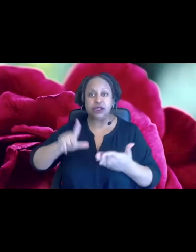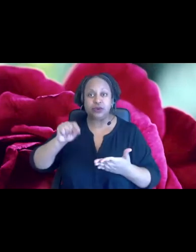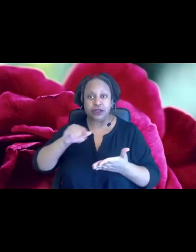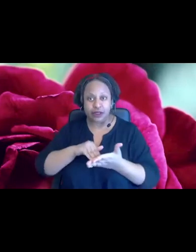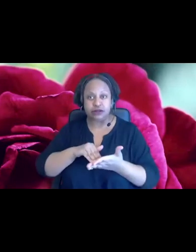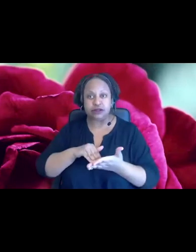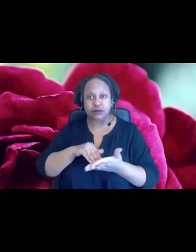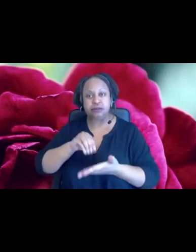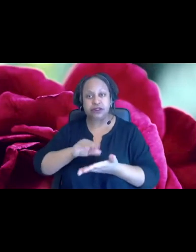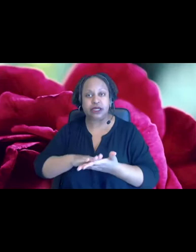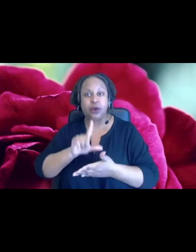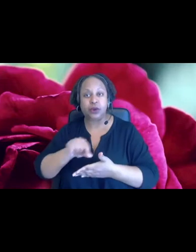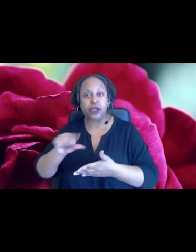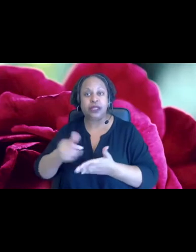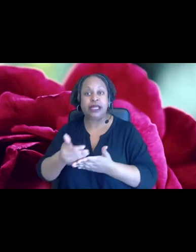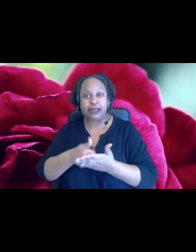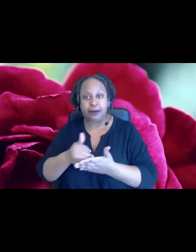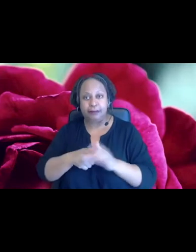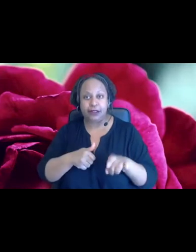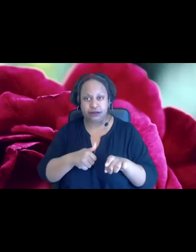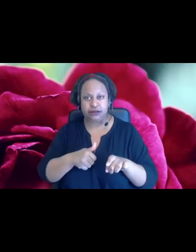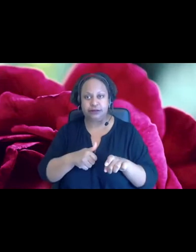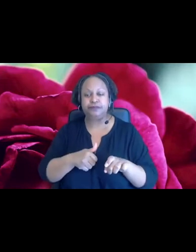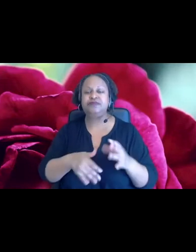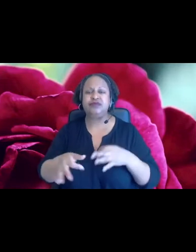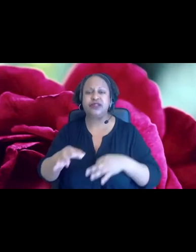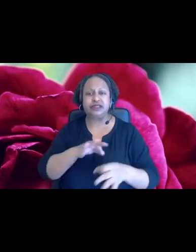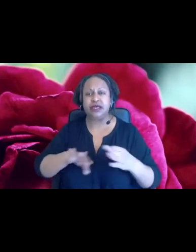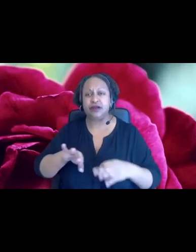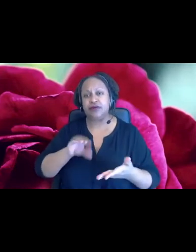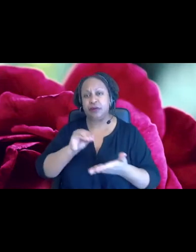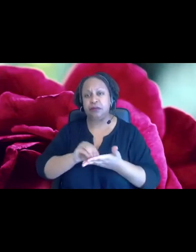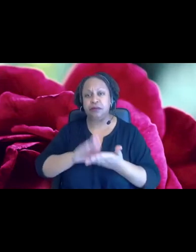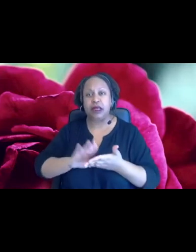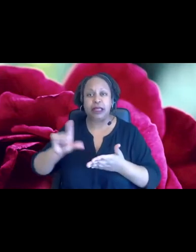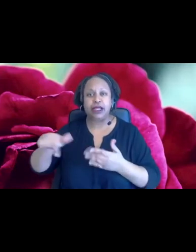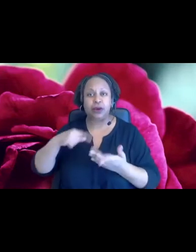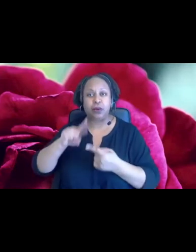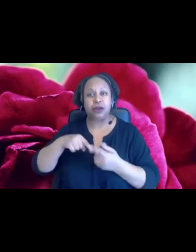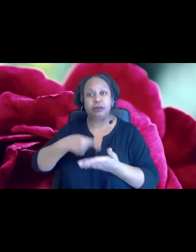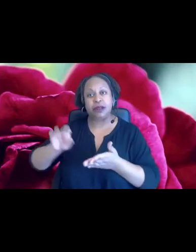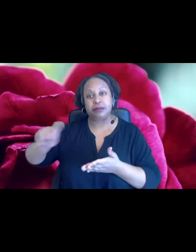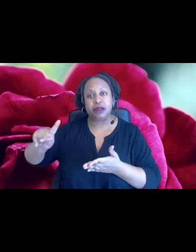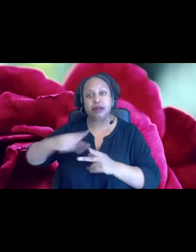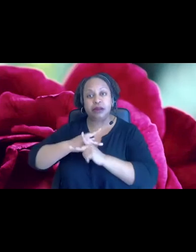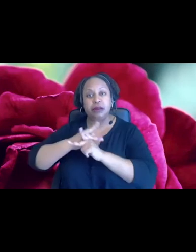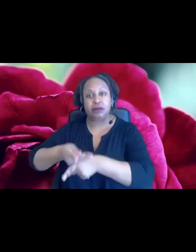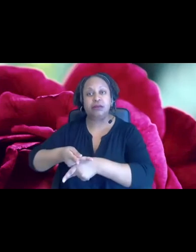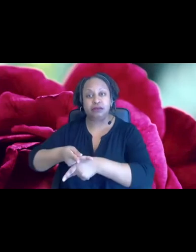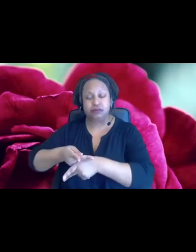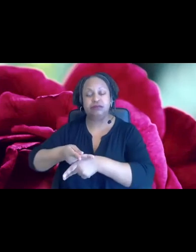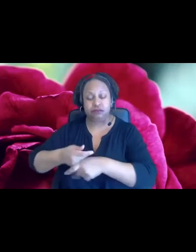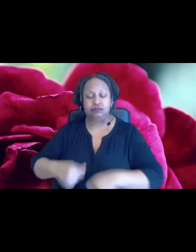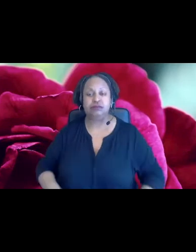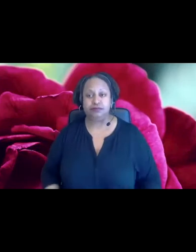in your 2020 income, rather than when you repay the loan